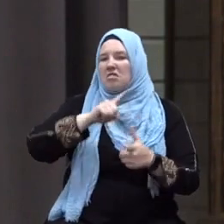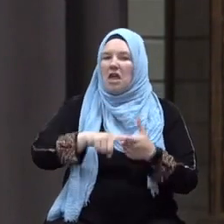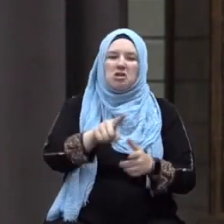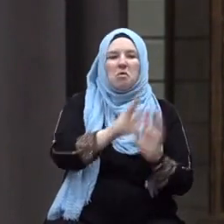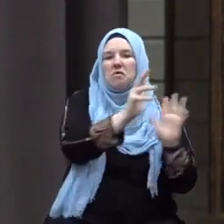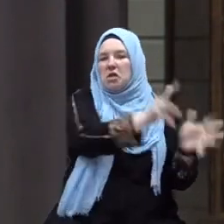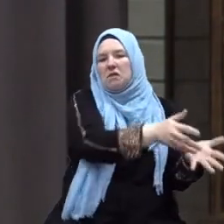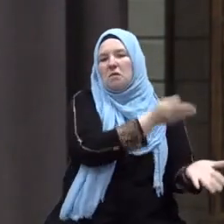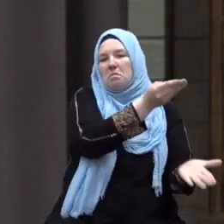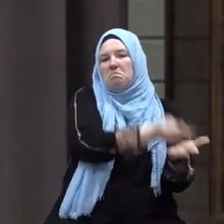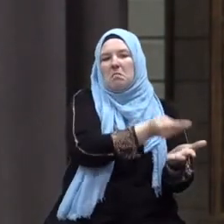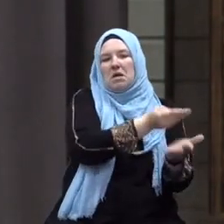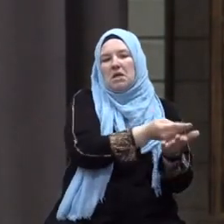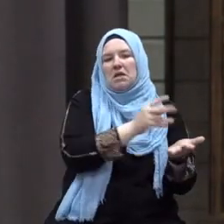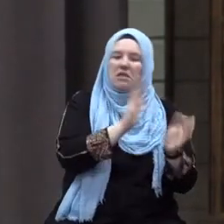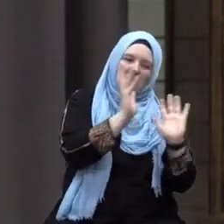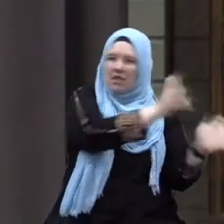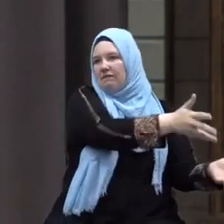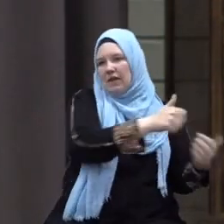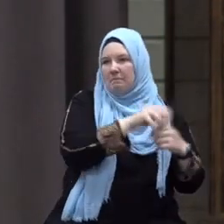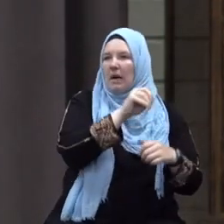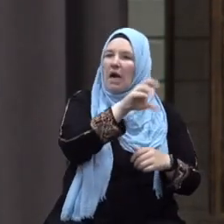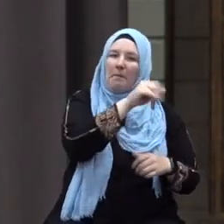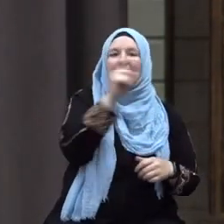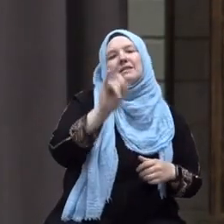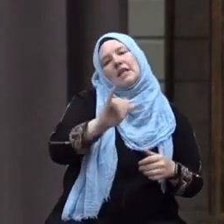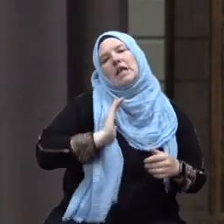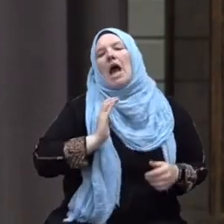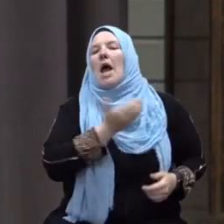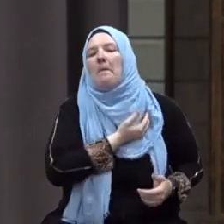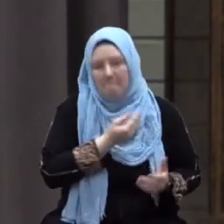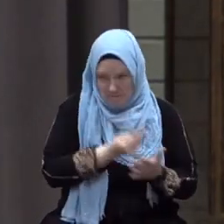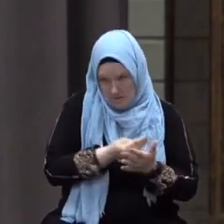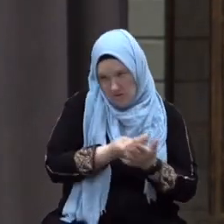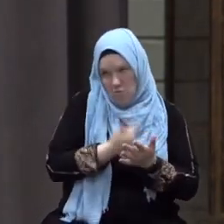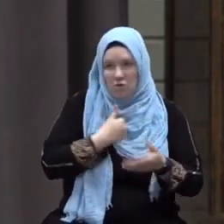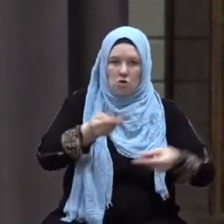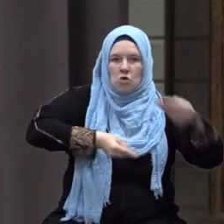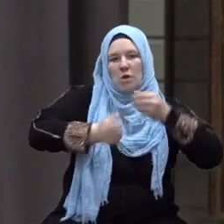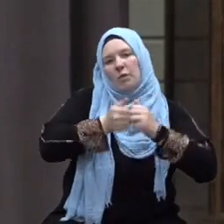money, because it's our money. Look at this. It's our money.